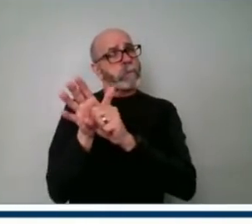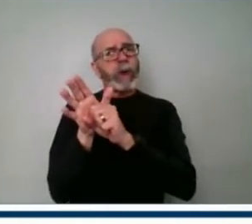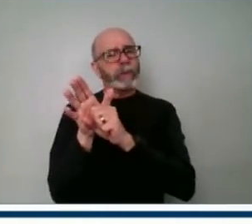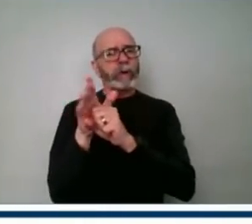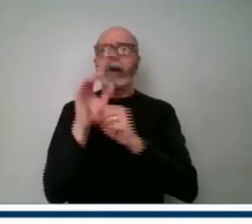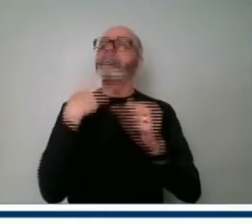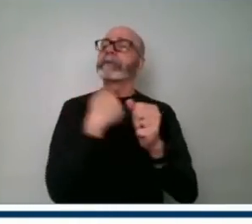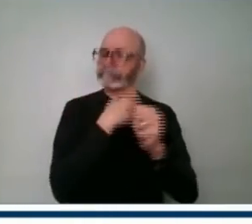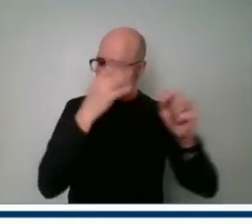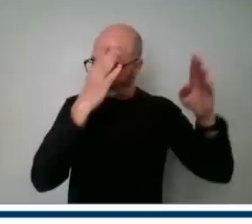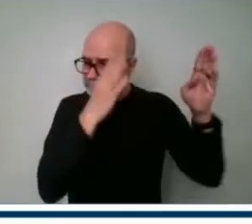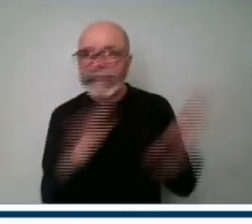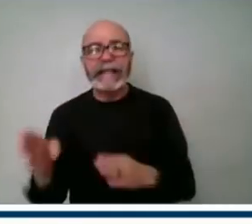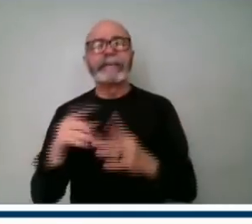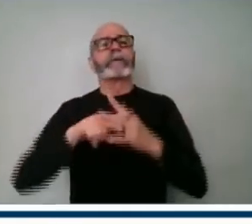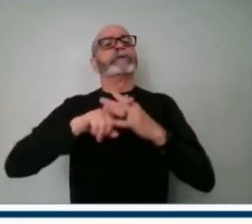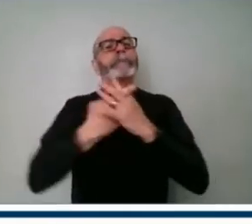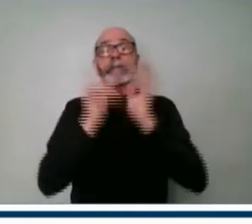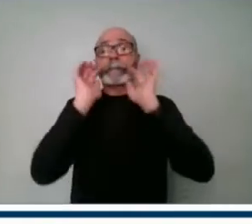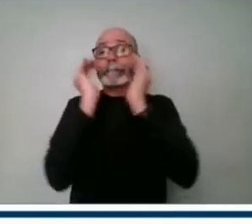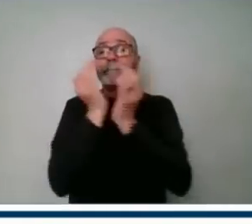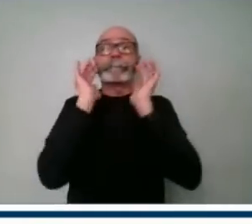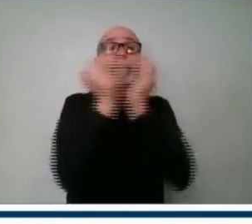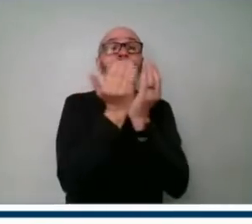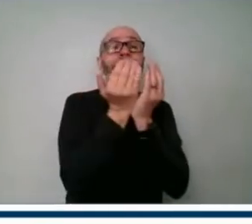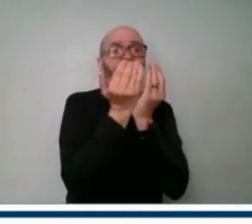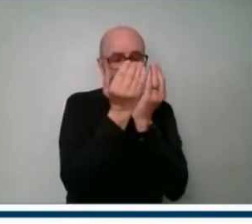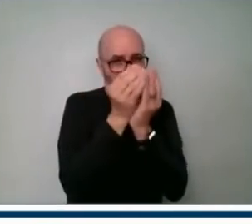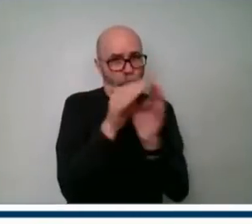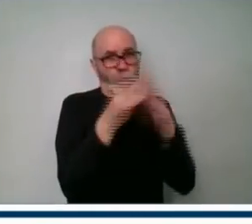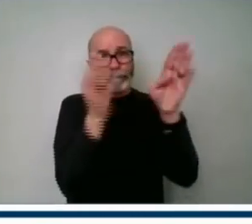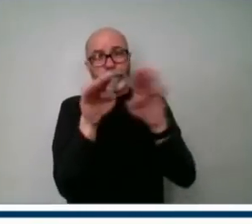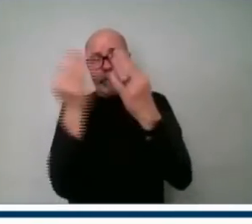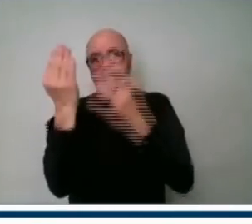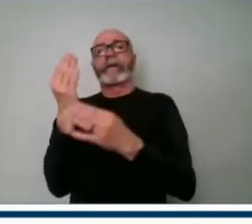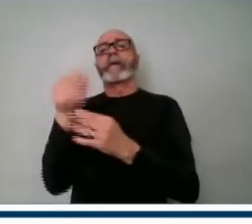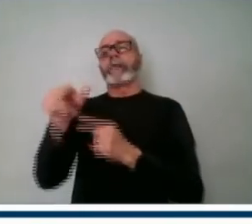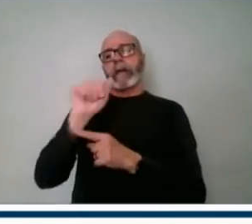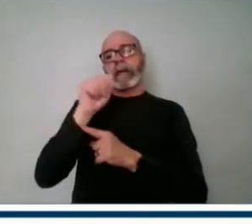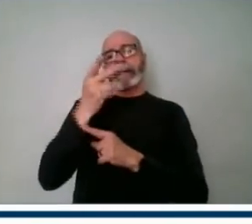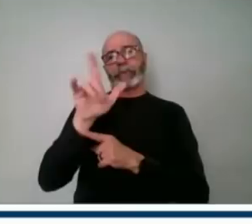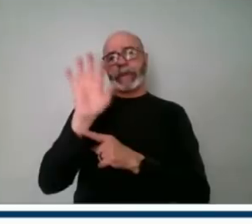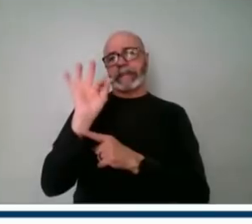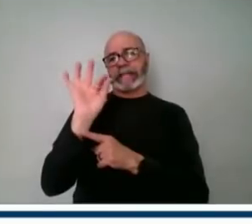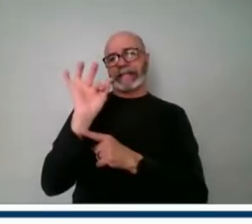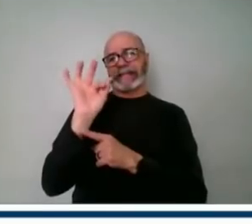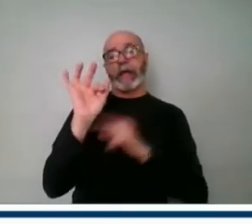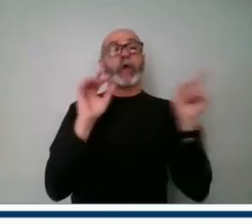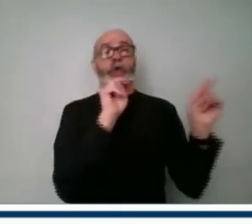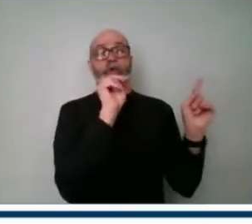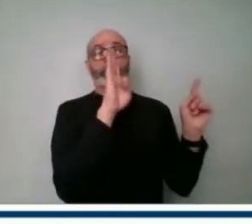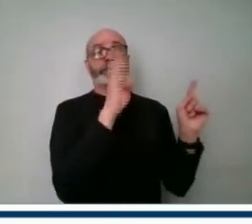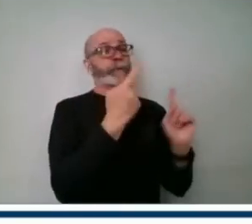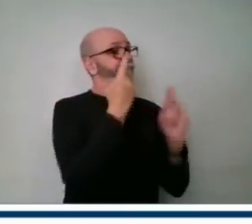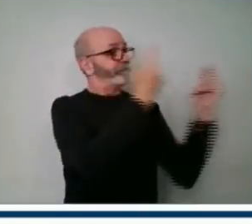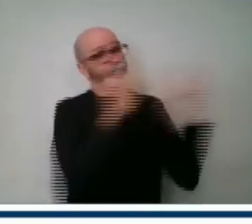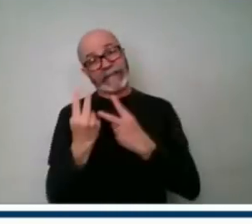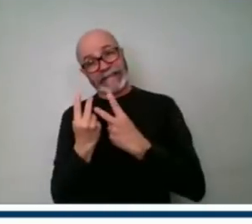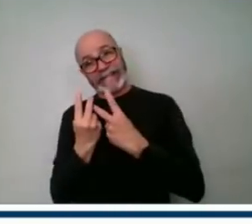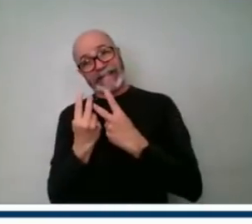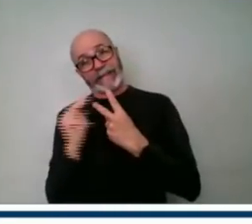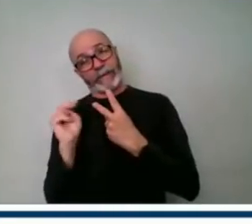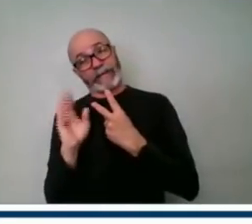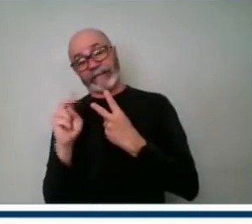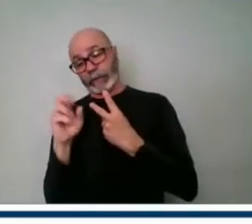Atlantic bubble later in April, and we are opening the New Brunswick border to people coming from New Brunswick and Nova Scotians returning